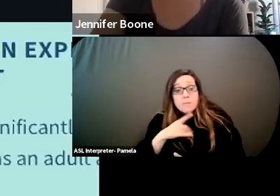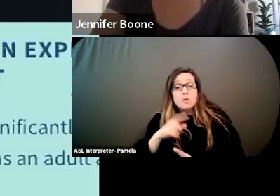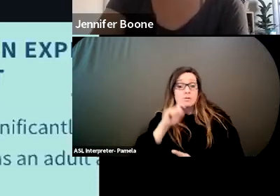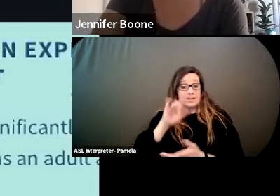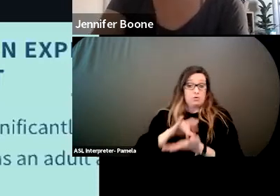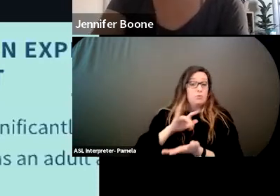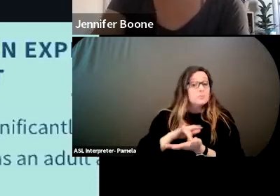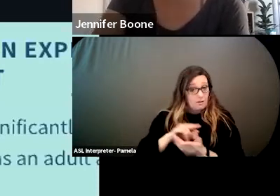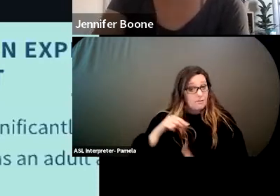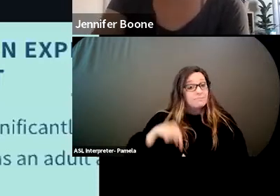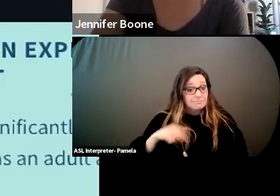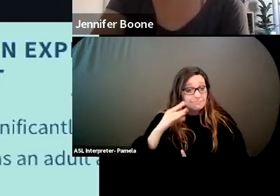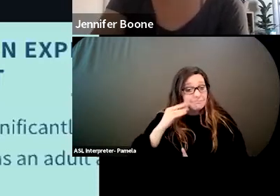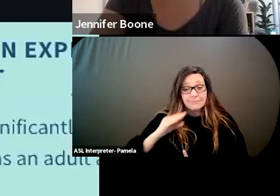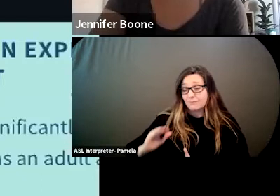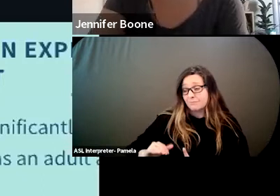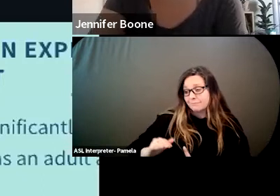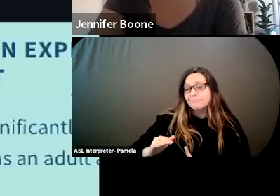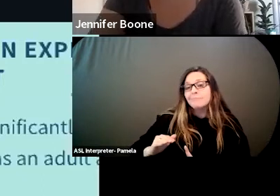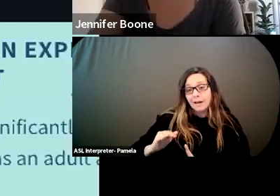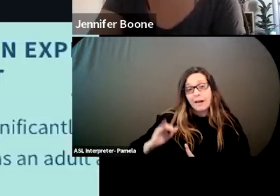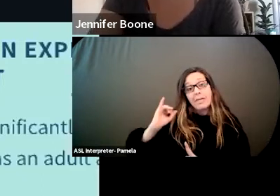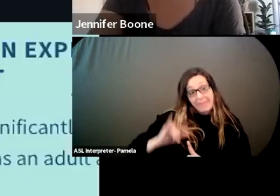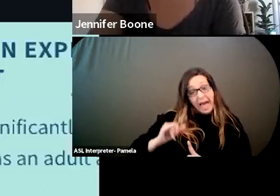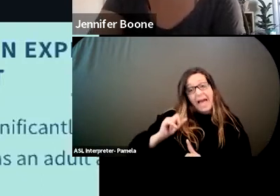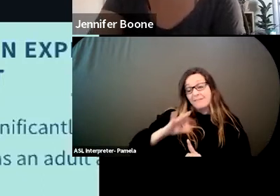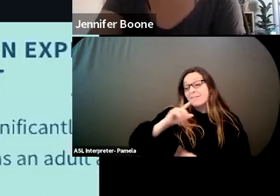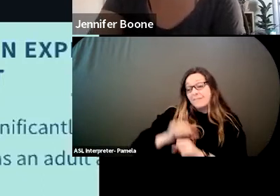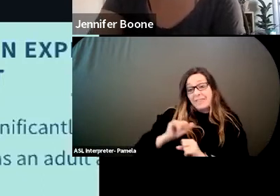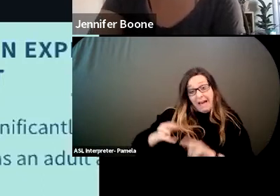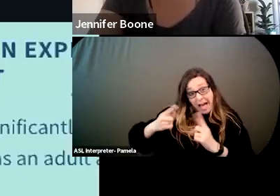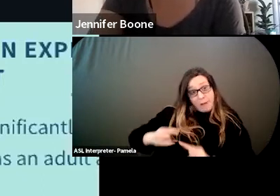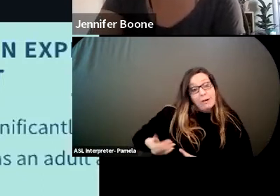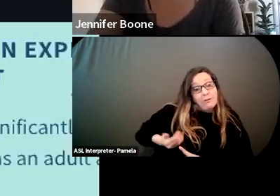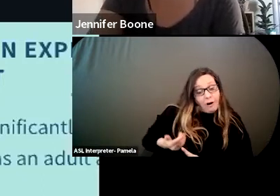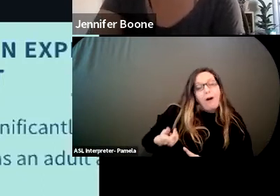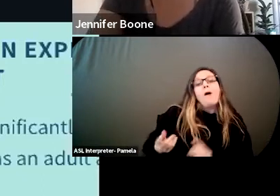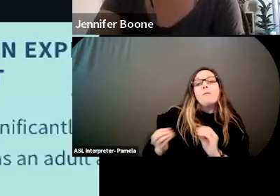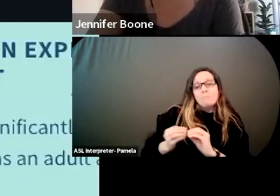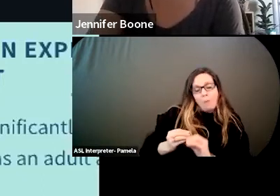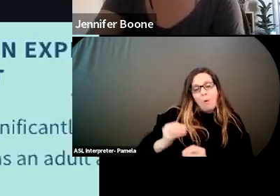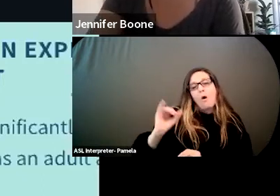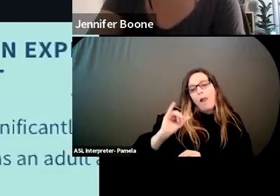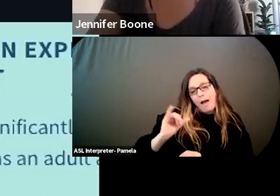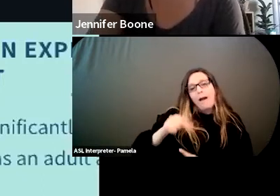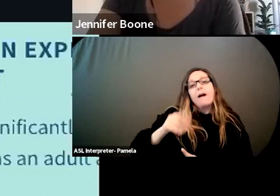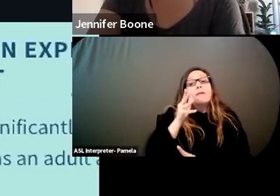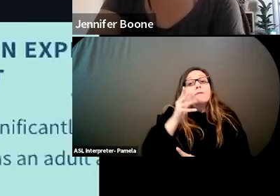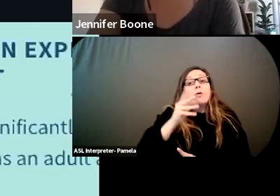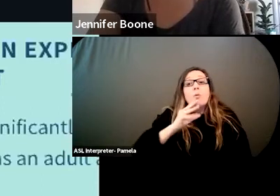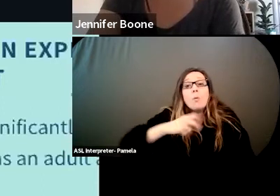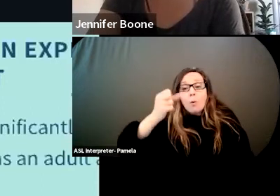experiencing violence as a child significantly increases the risk of physical and sexual assault as an adult and increases their risk of